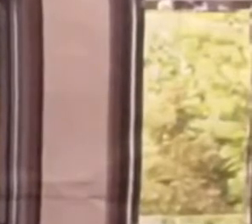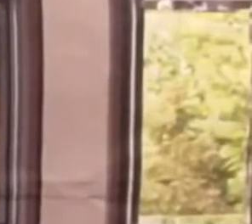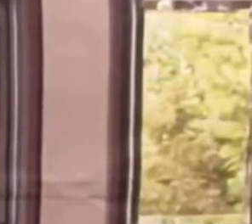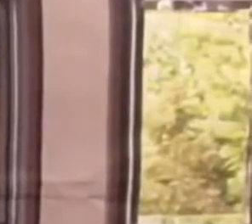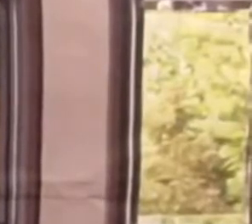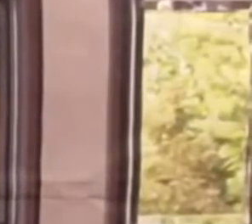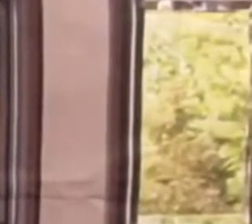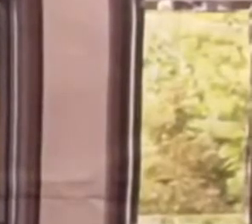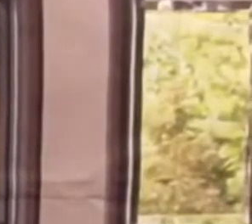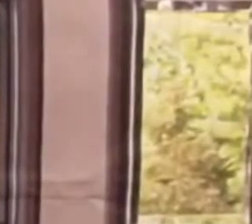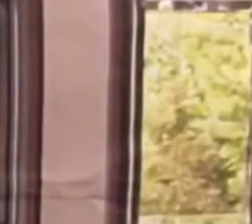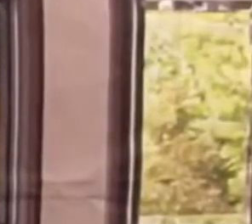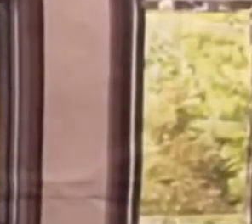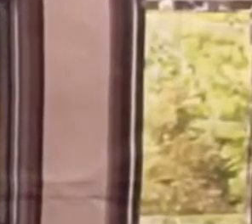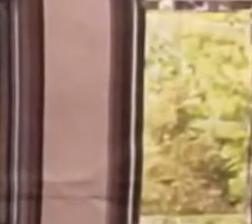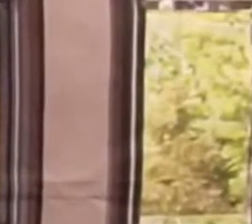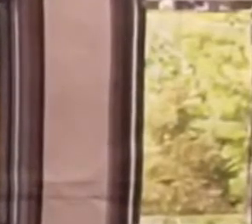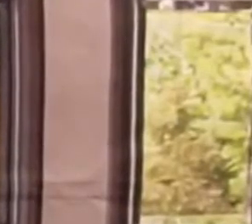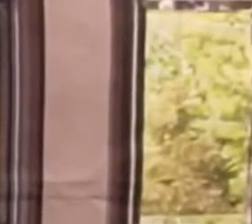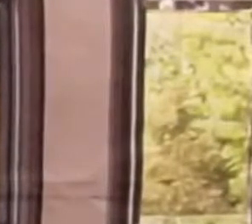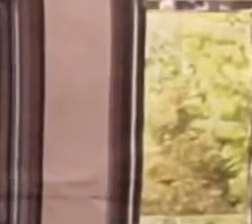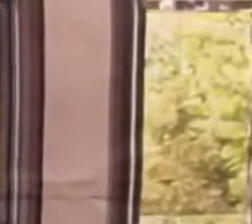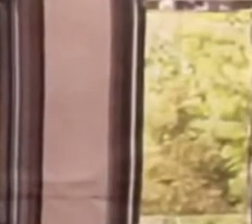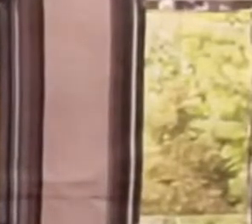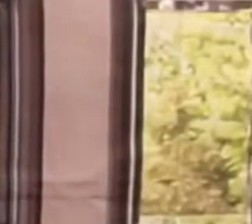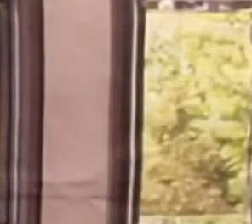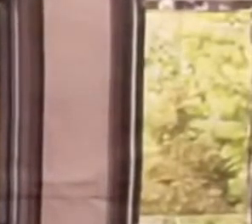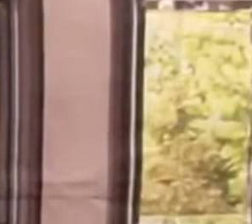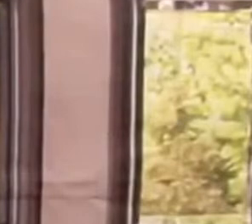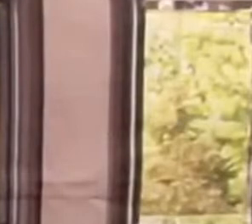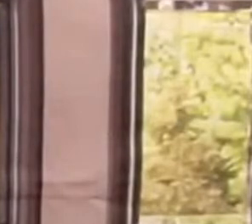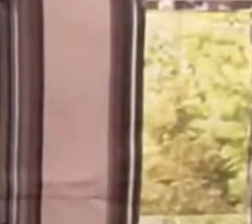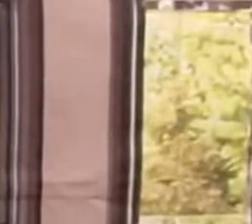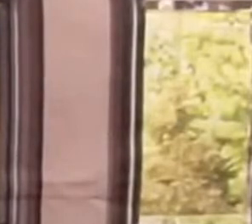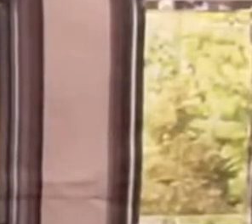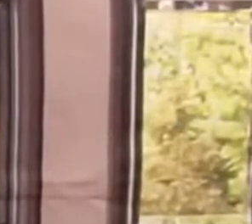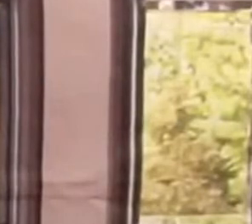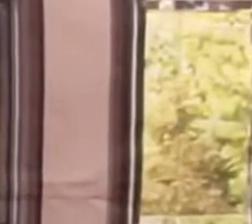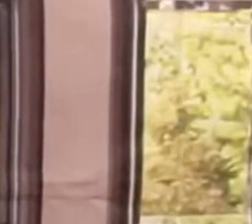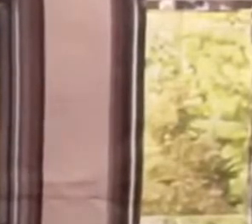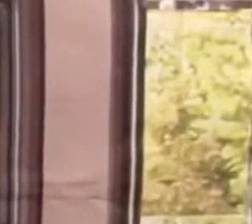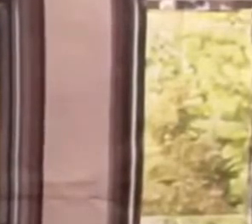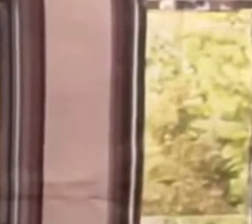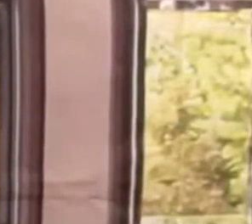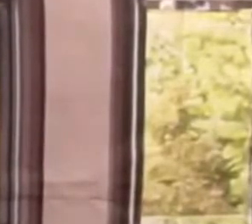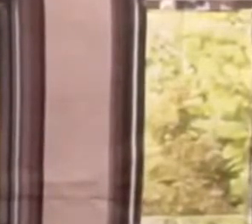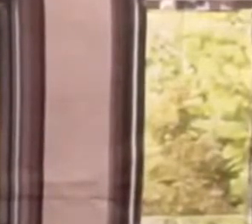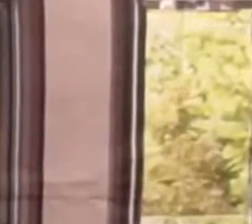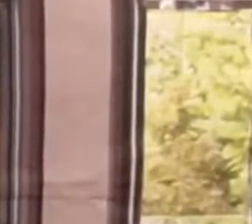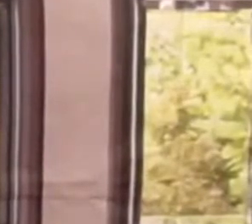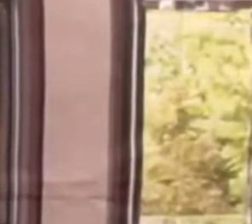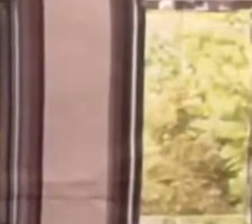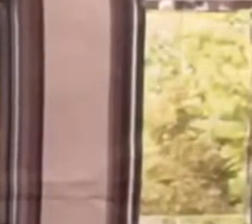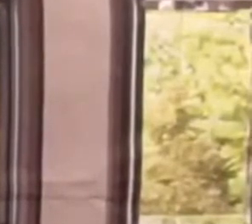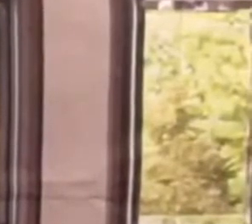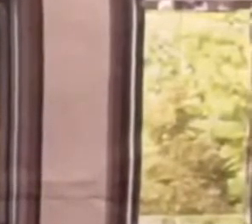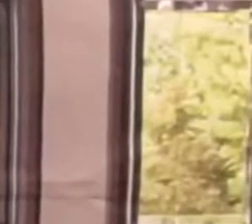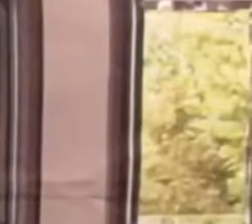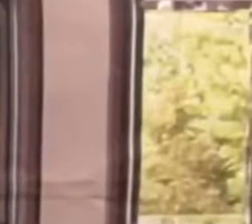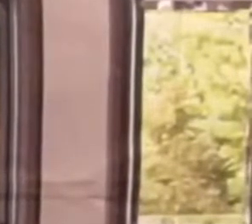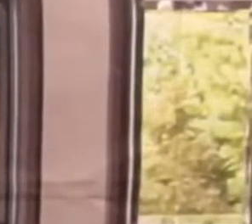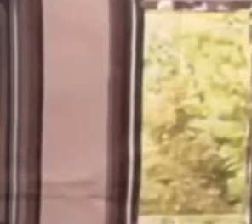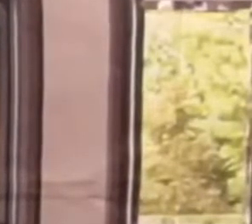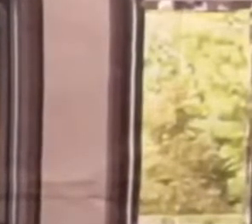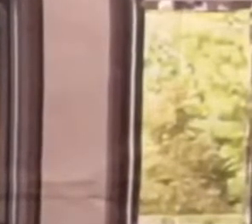force in shaping the evolution and direction of Trauma Matters Delaware. In fact, when we often need to make a